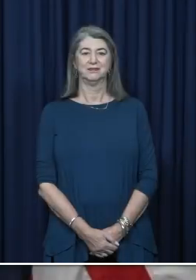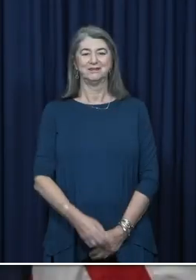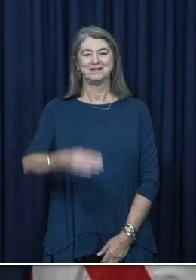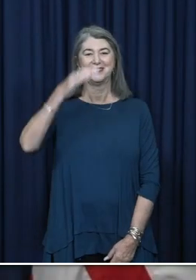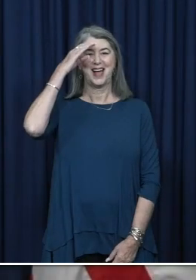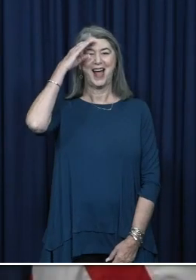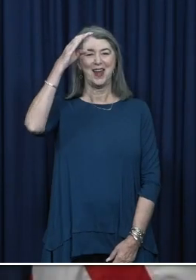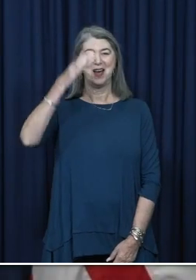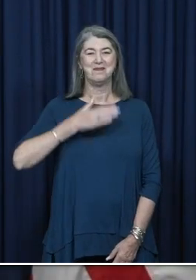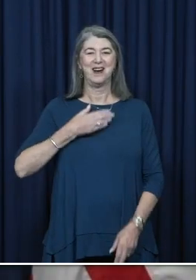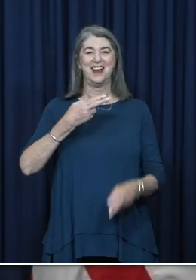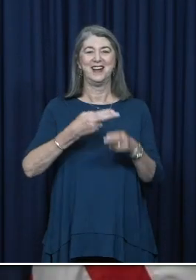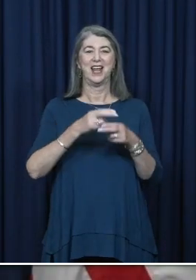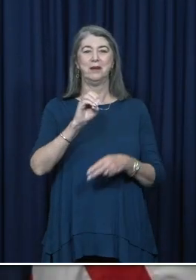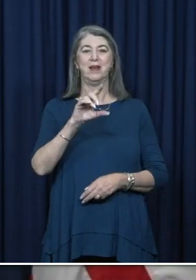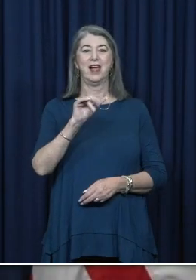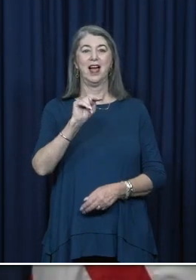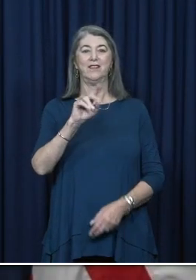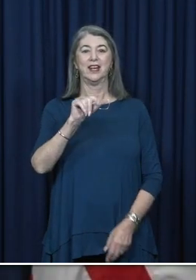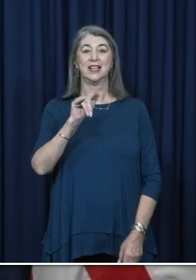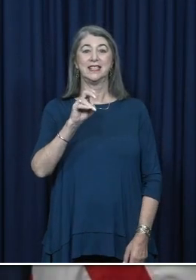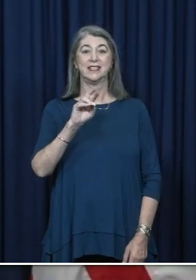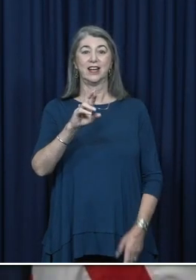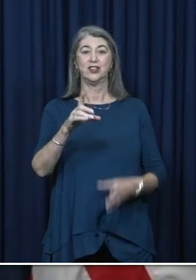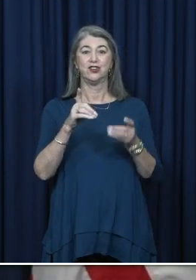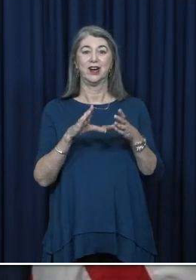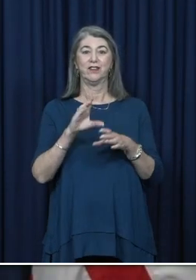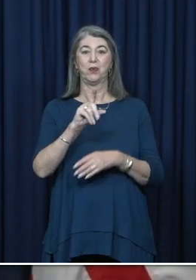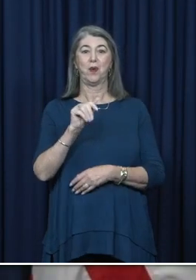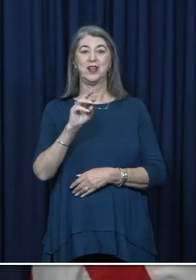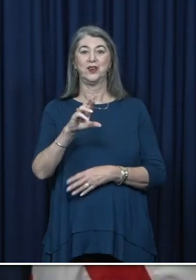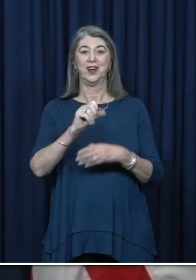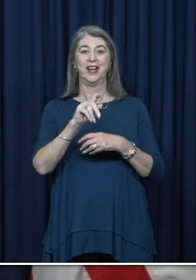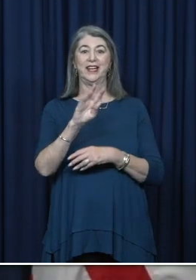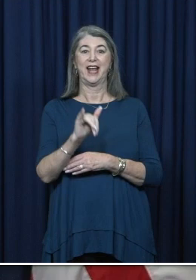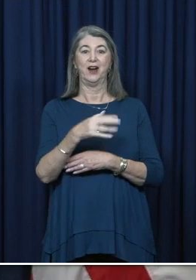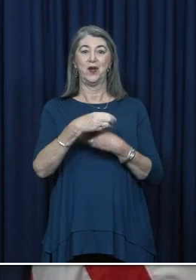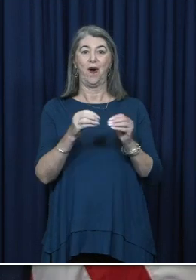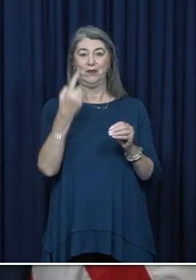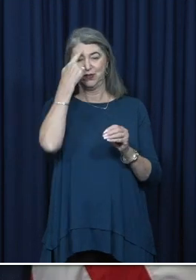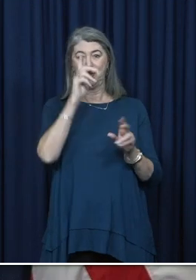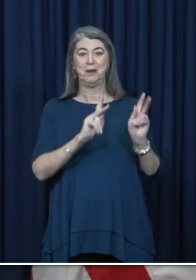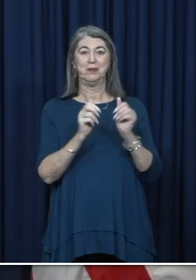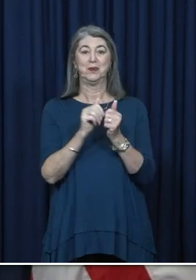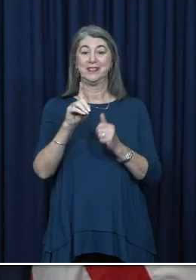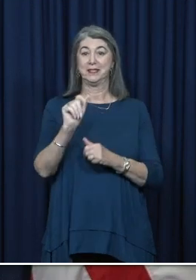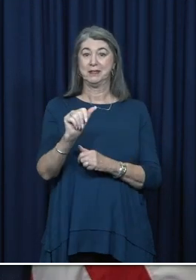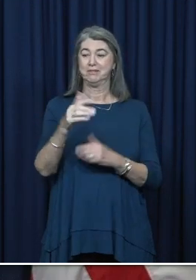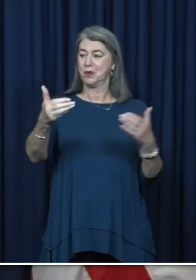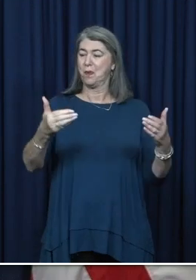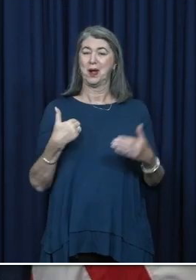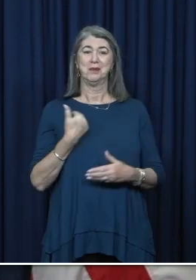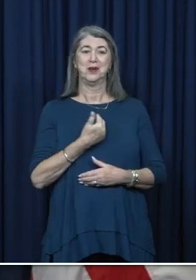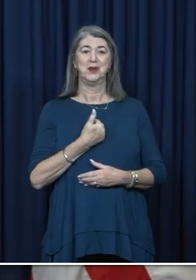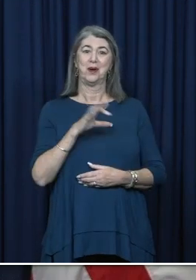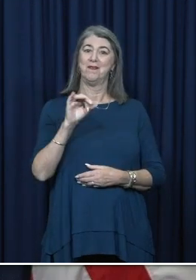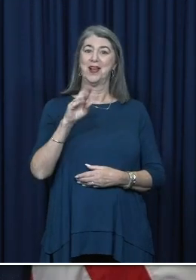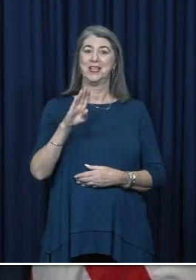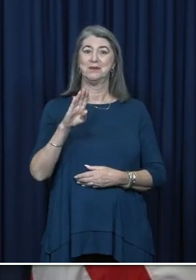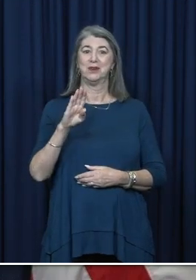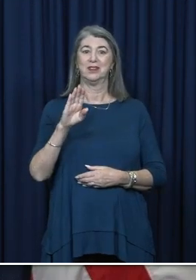Hello, my name is Evan Latana, Director of Westchester County Office for People with Disabilities. Welcome to our